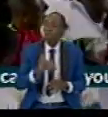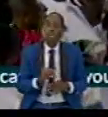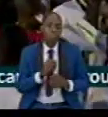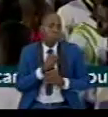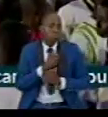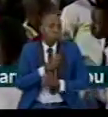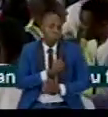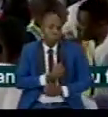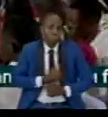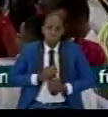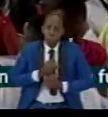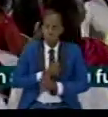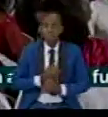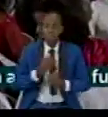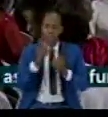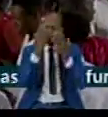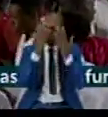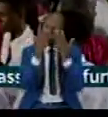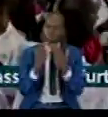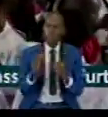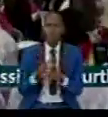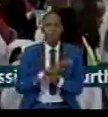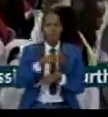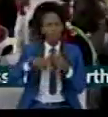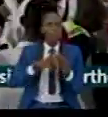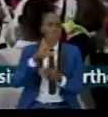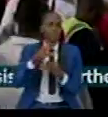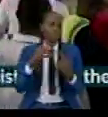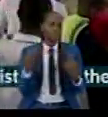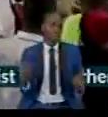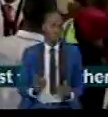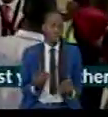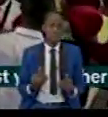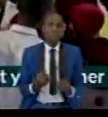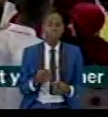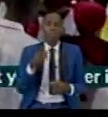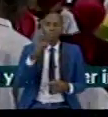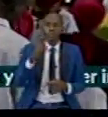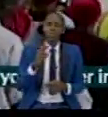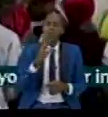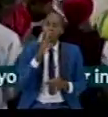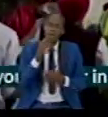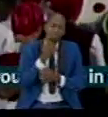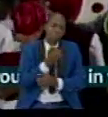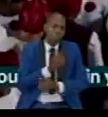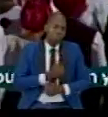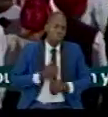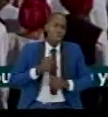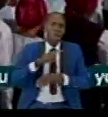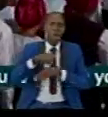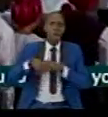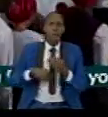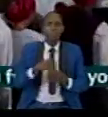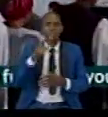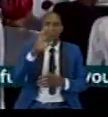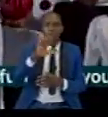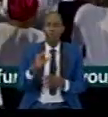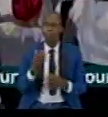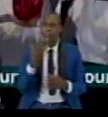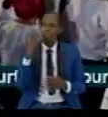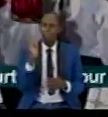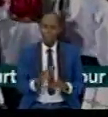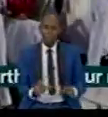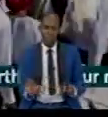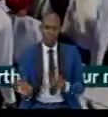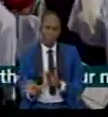you have committed you regret that your action pierced the heart and